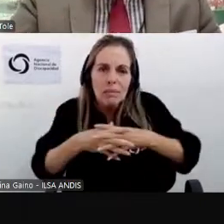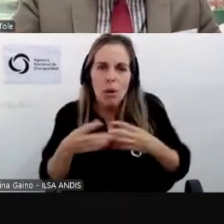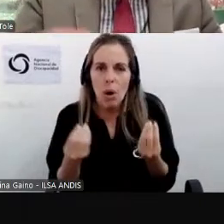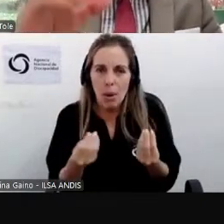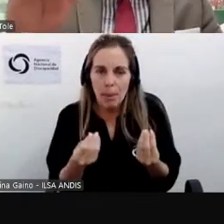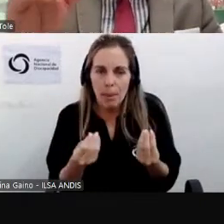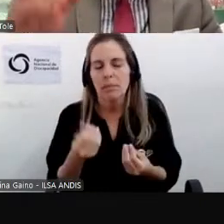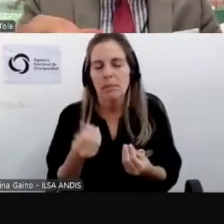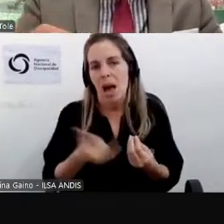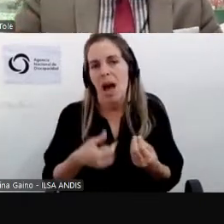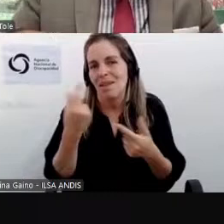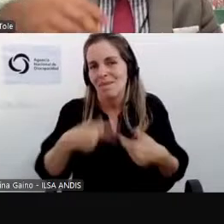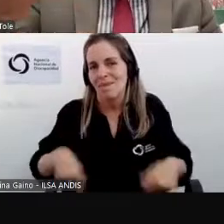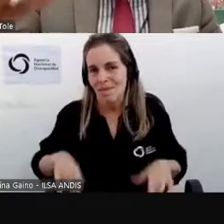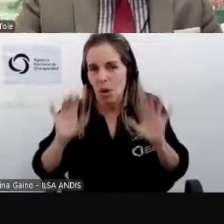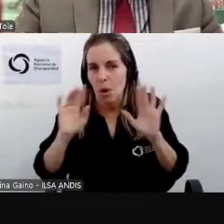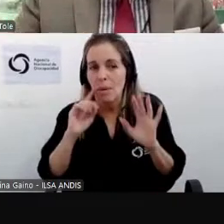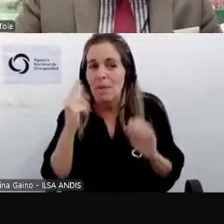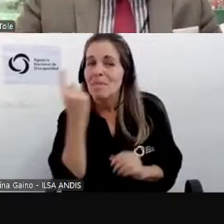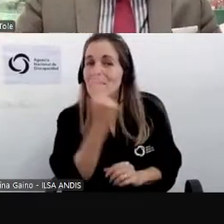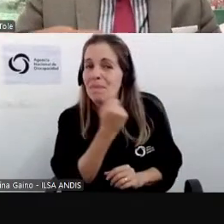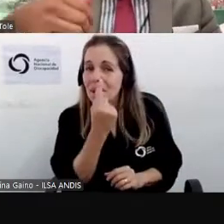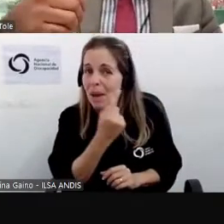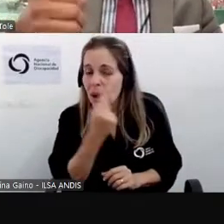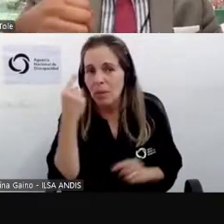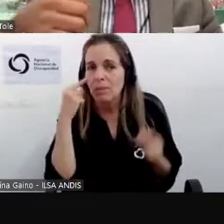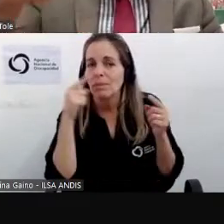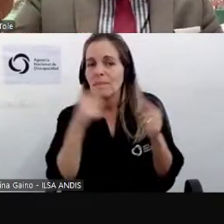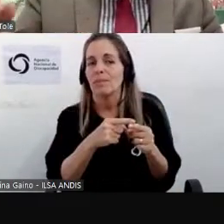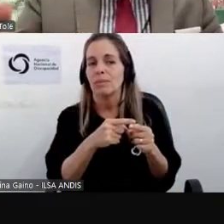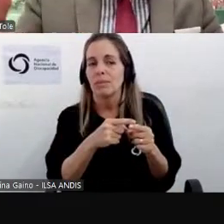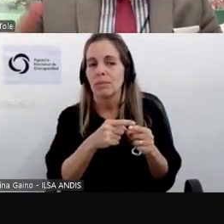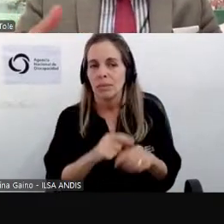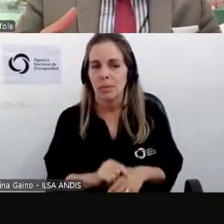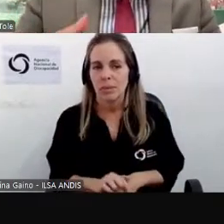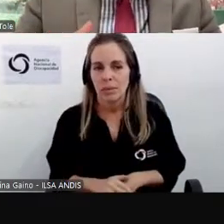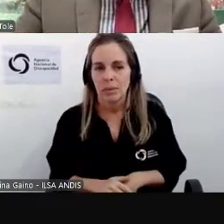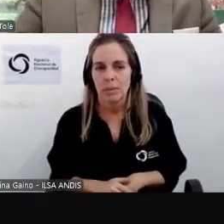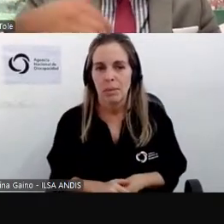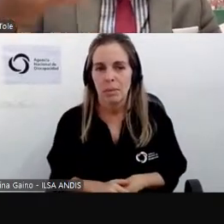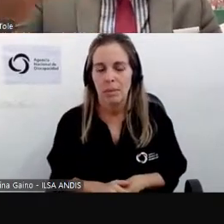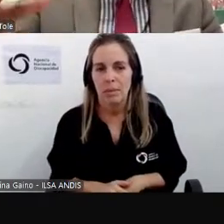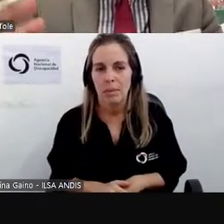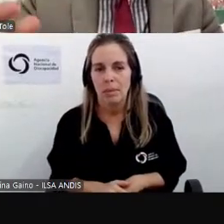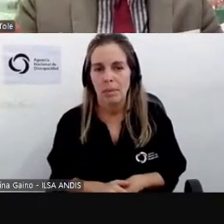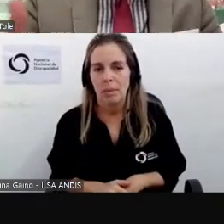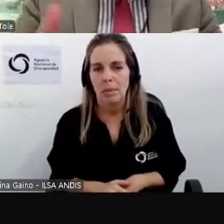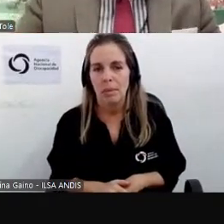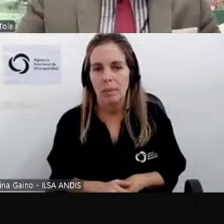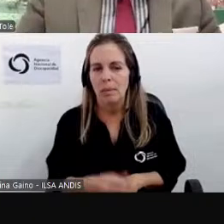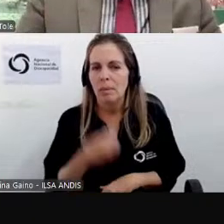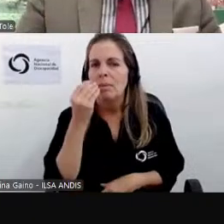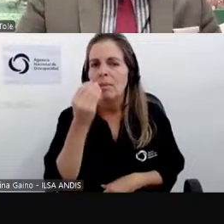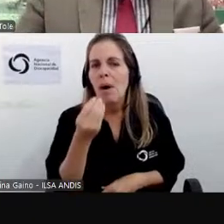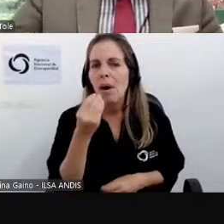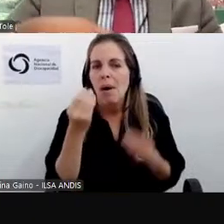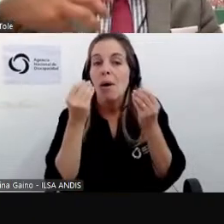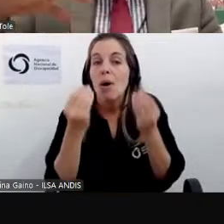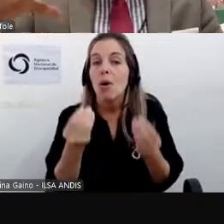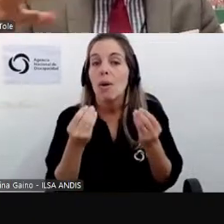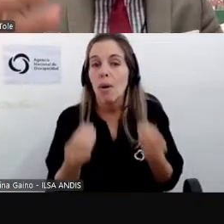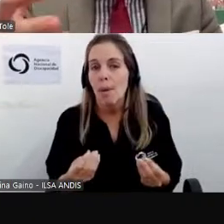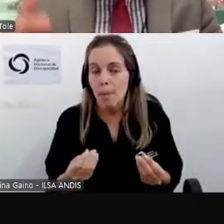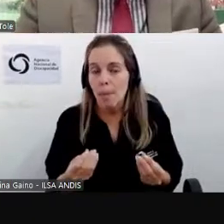or the environment. How to do it? Where there are some elements, and that's the aim of due